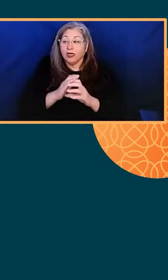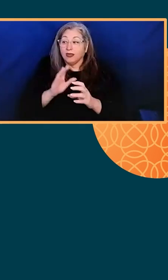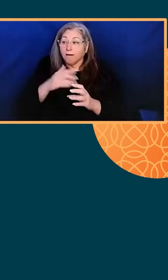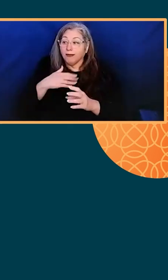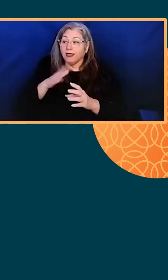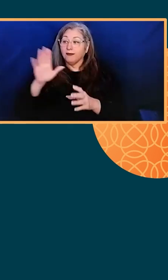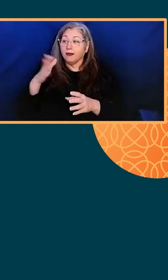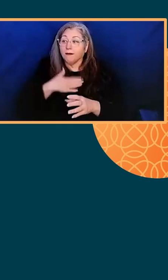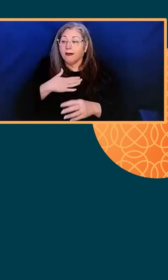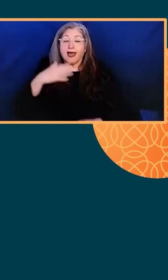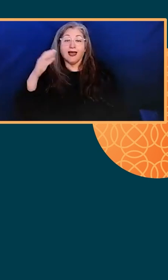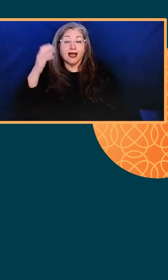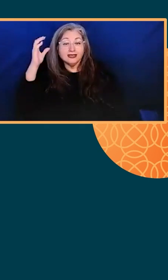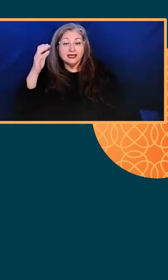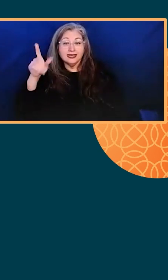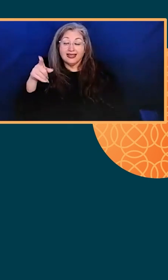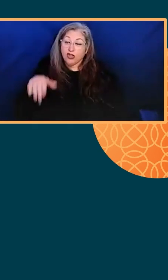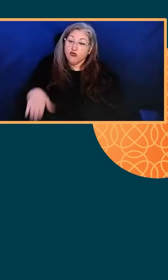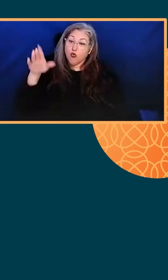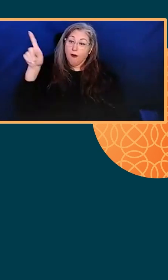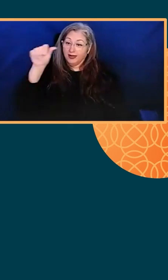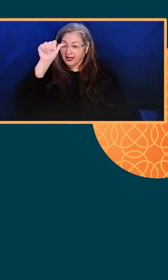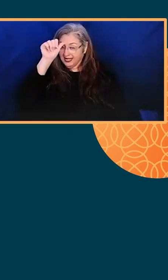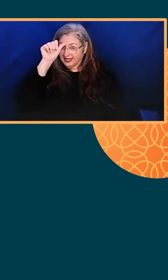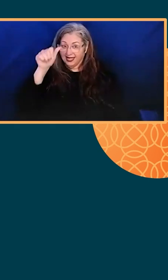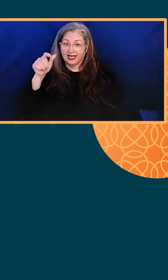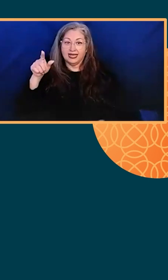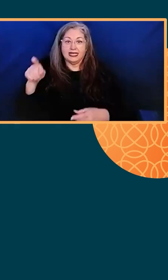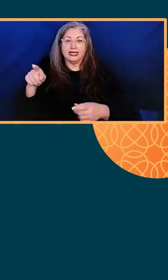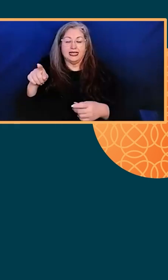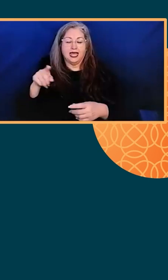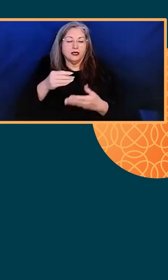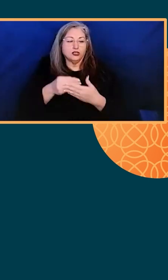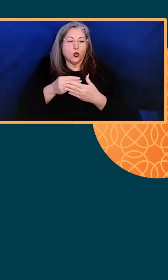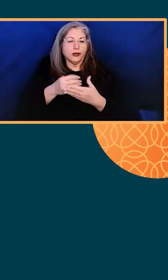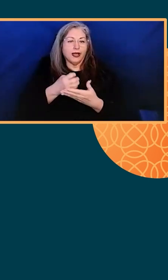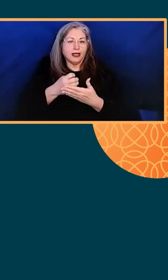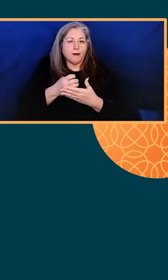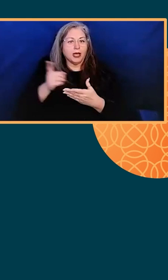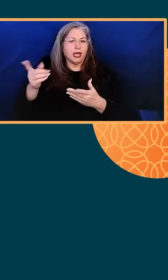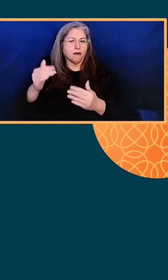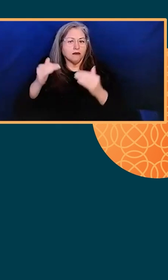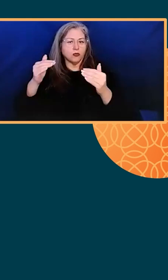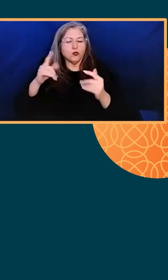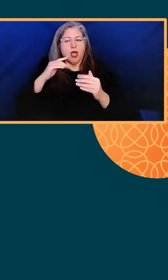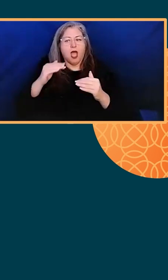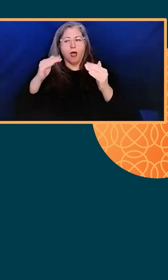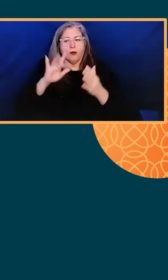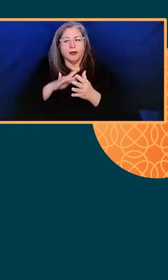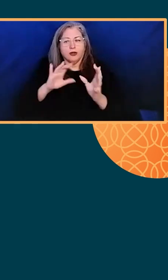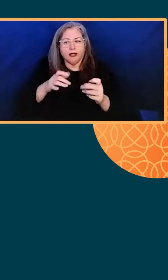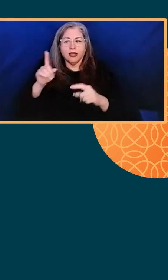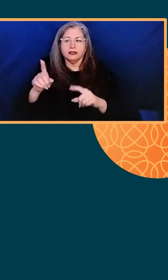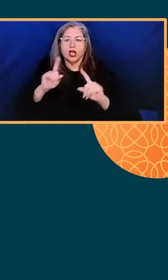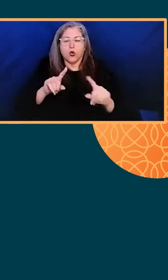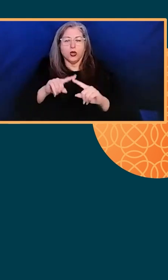who, even growing up in India, were socioeconomically advantaged. They were upper middle class, and they were going to